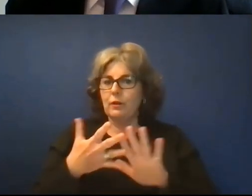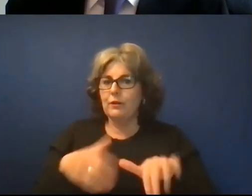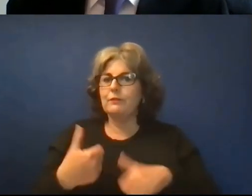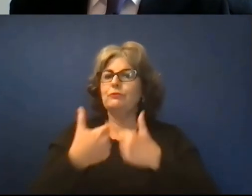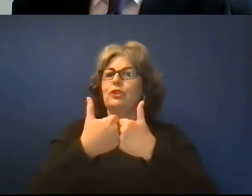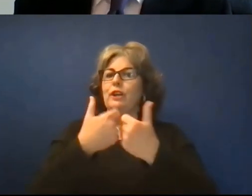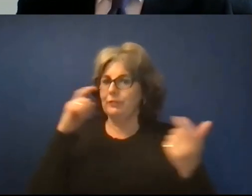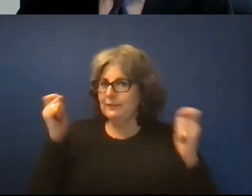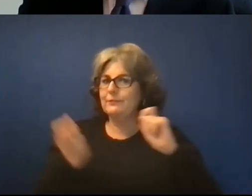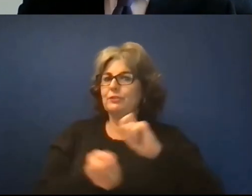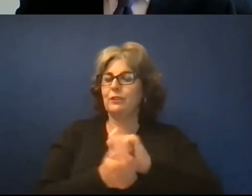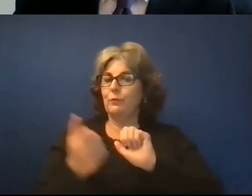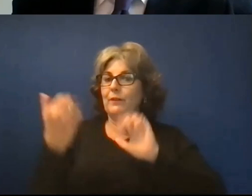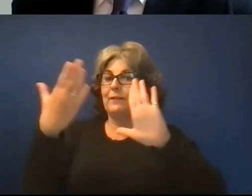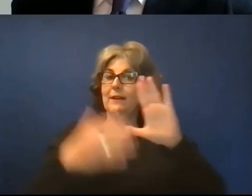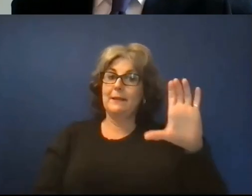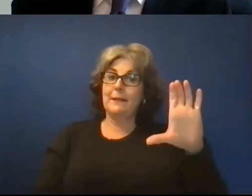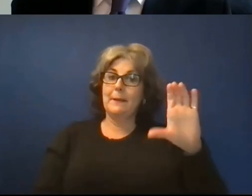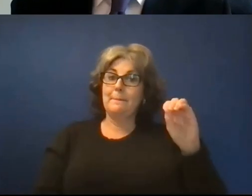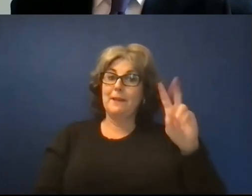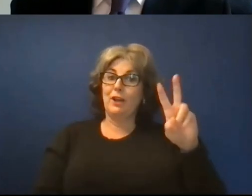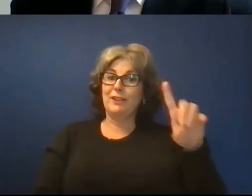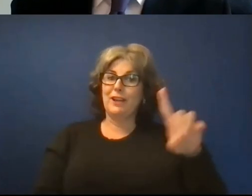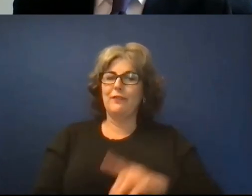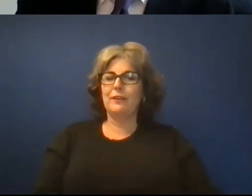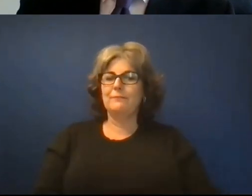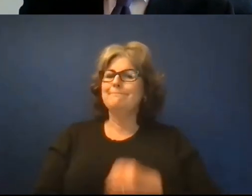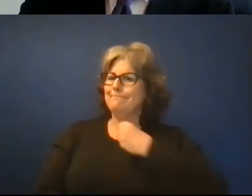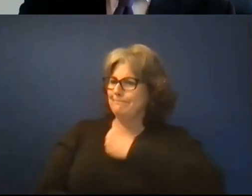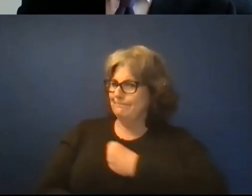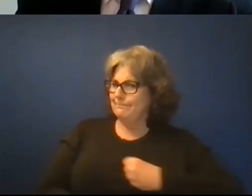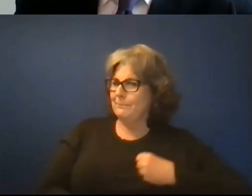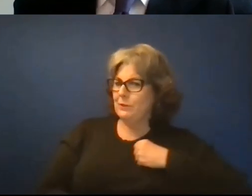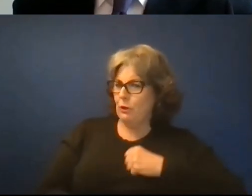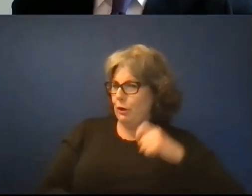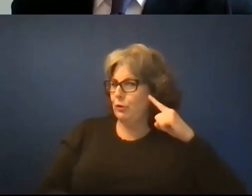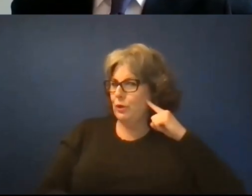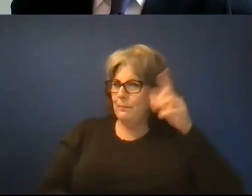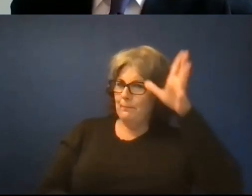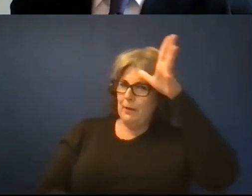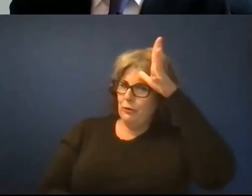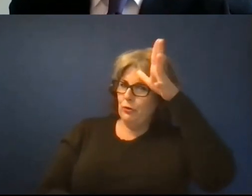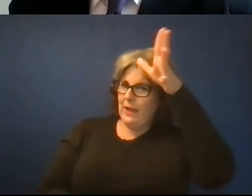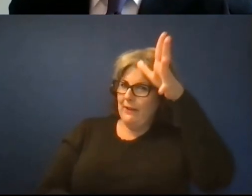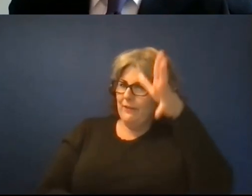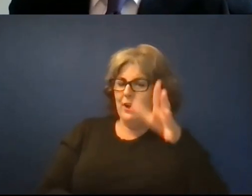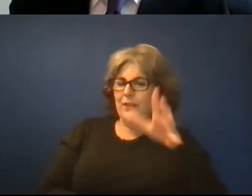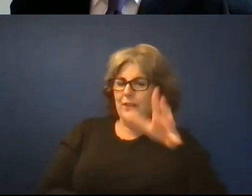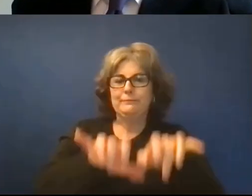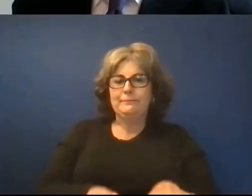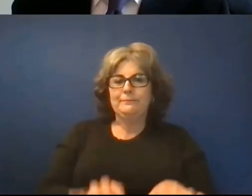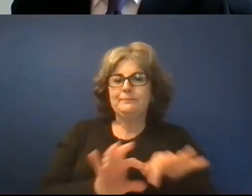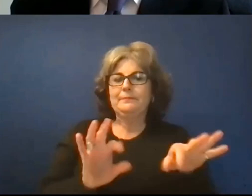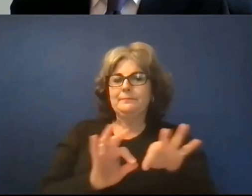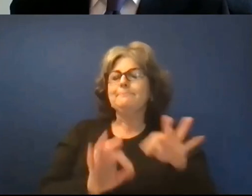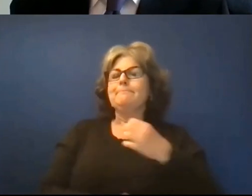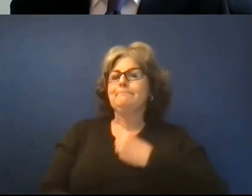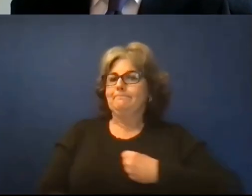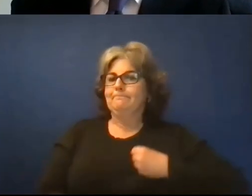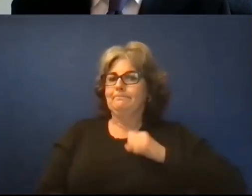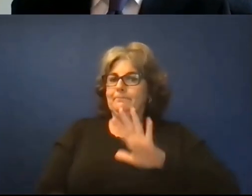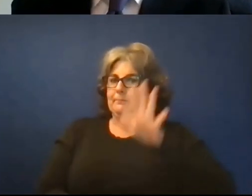had. Wow, you're having, I'm very sorry to hear that. And a lot of people in the comments saying their condolences as well. That's